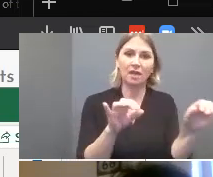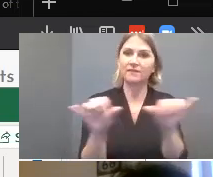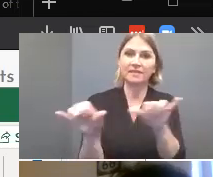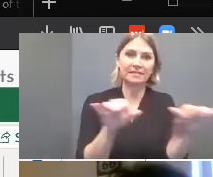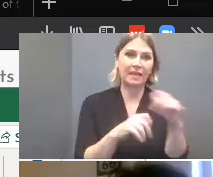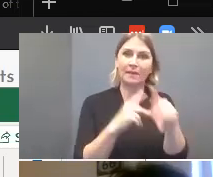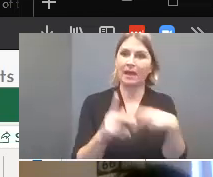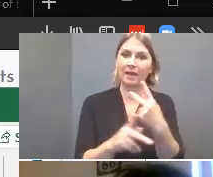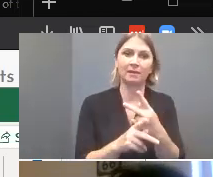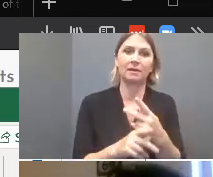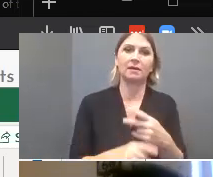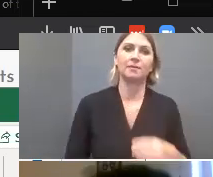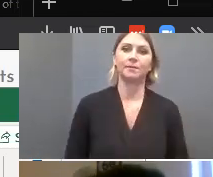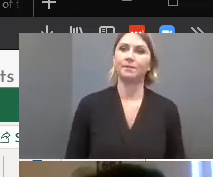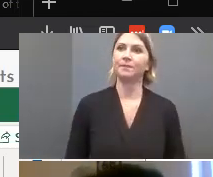n squared.